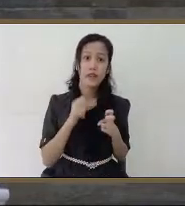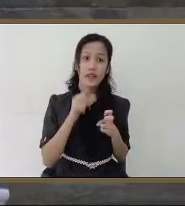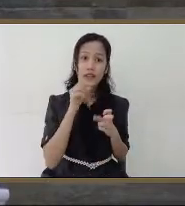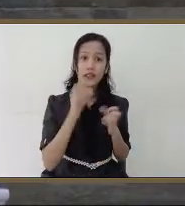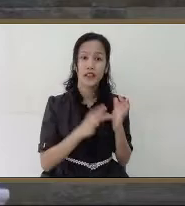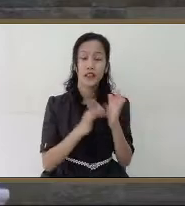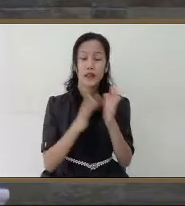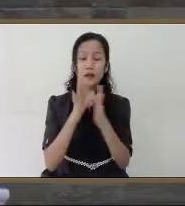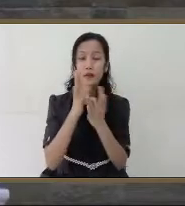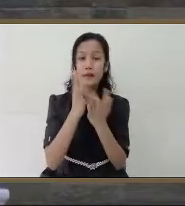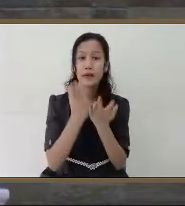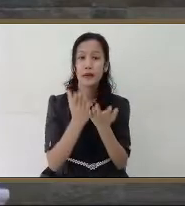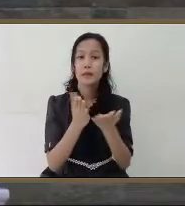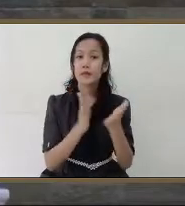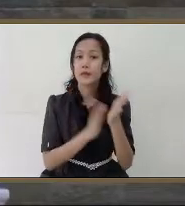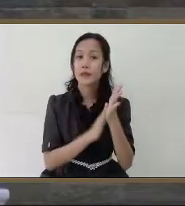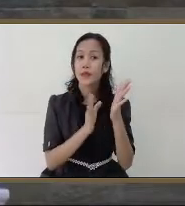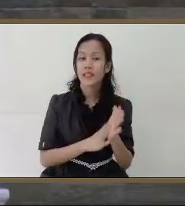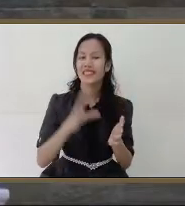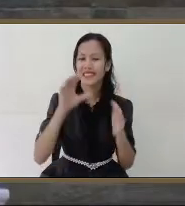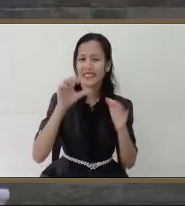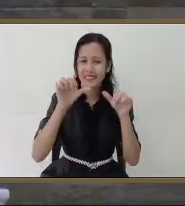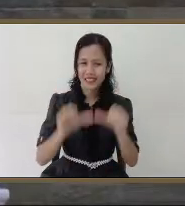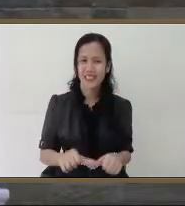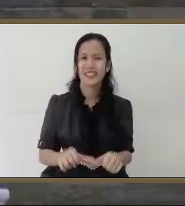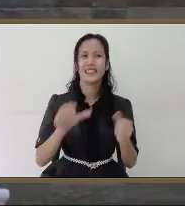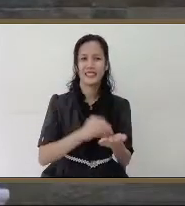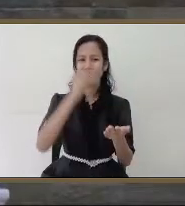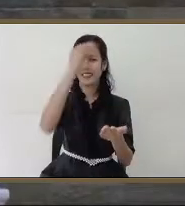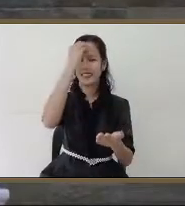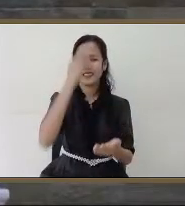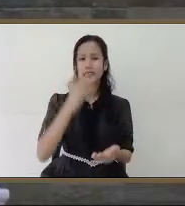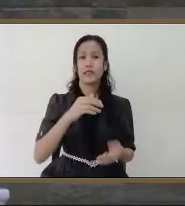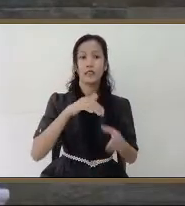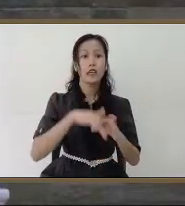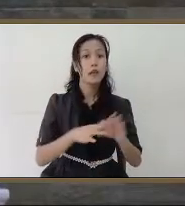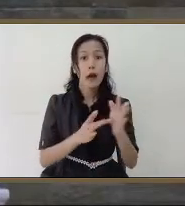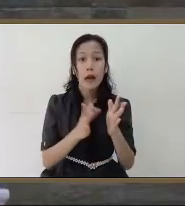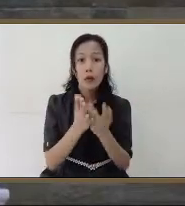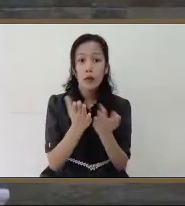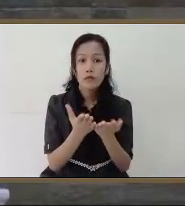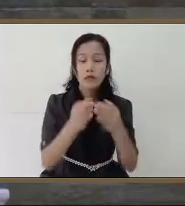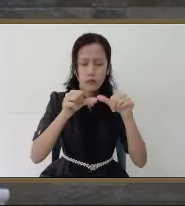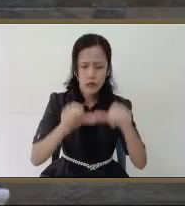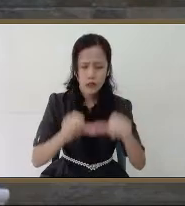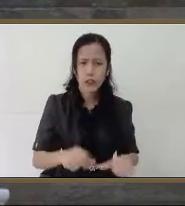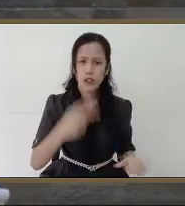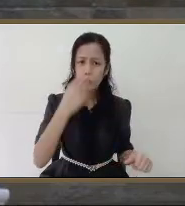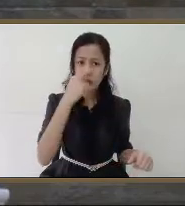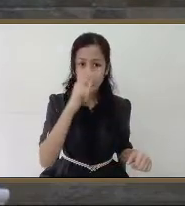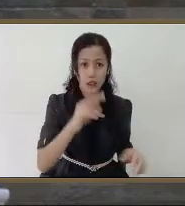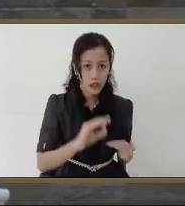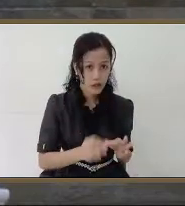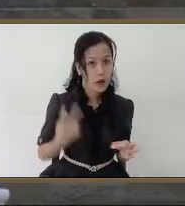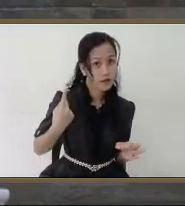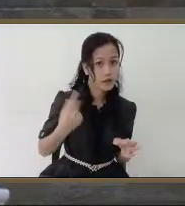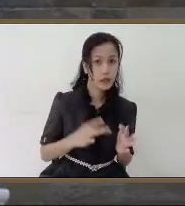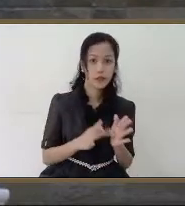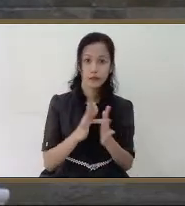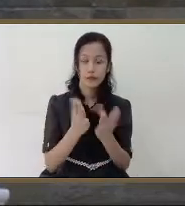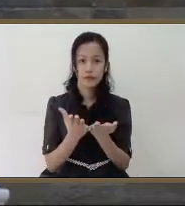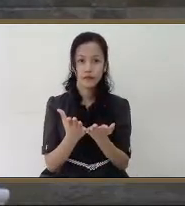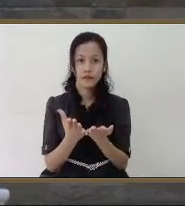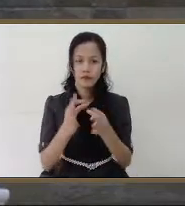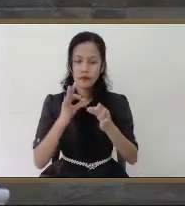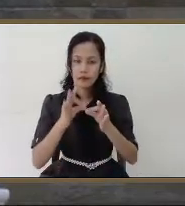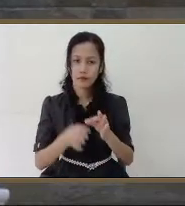outline ng Book of Ezra. Actually, sa mga Bibles, mayroon po kayong makikita ang outline. There are some Bibles, by the way, that you can check